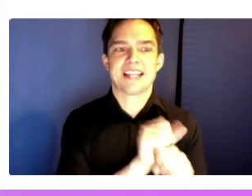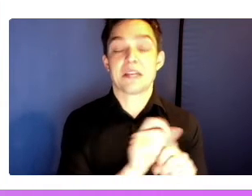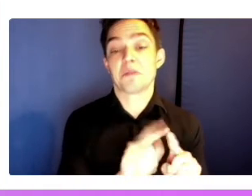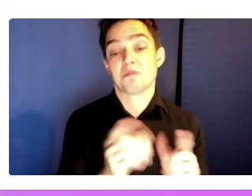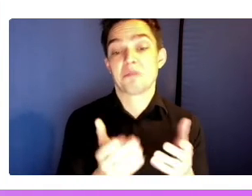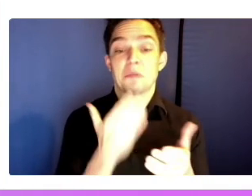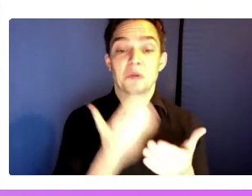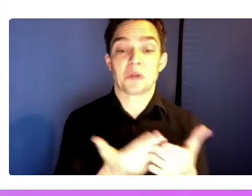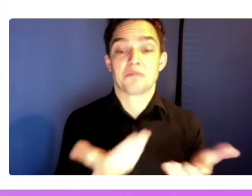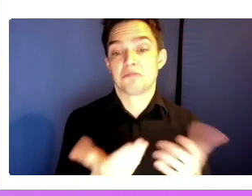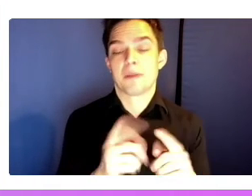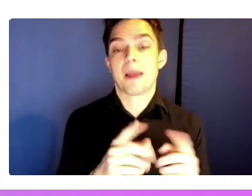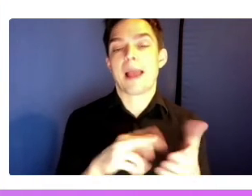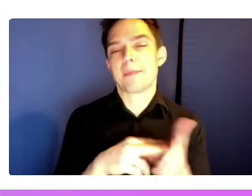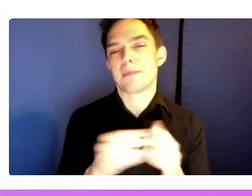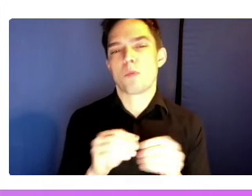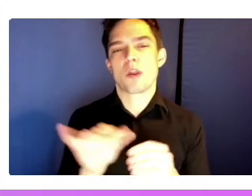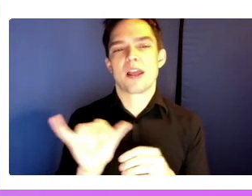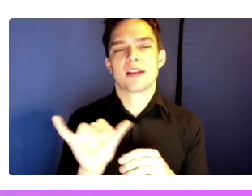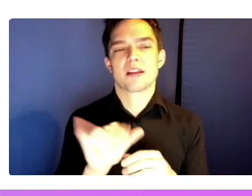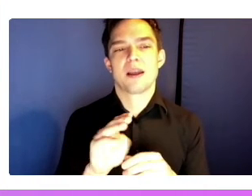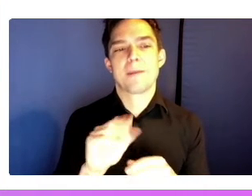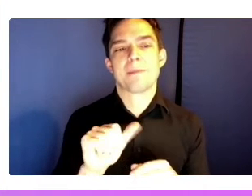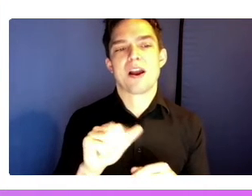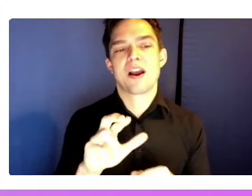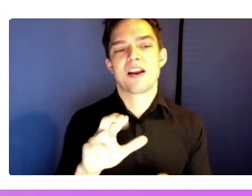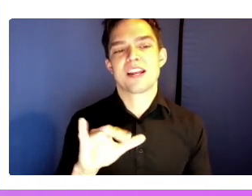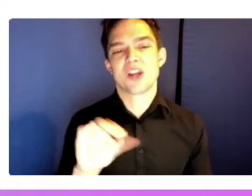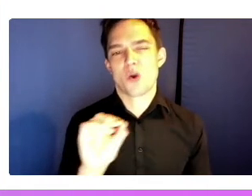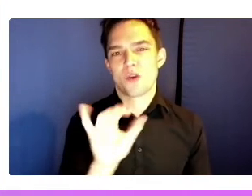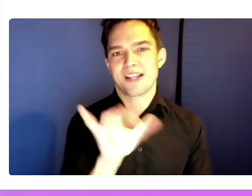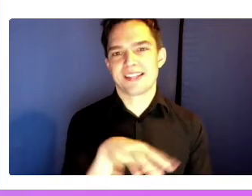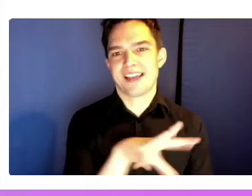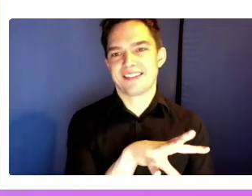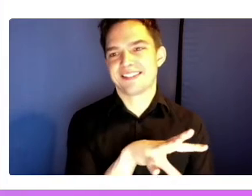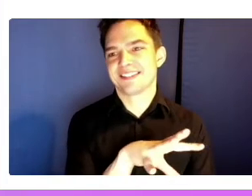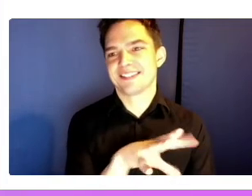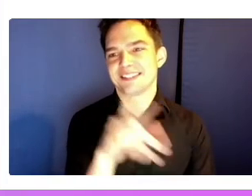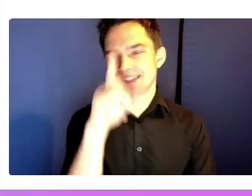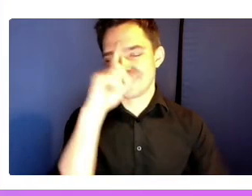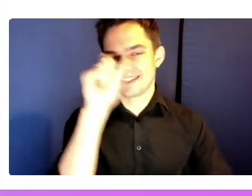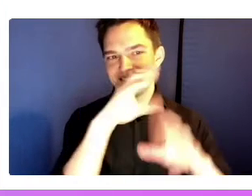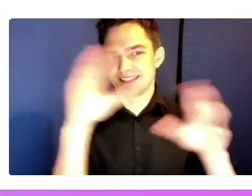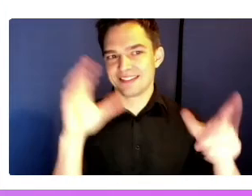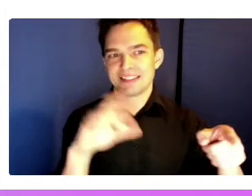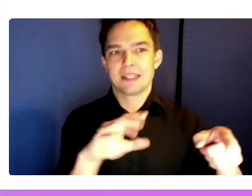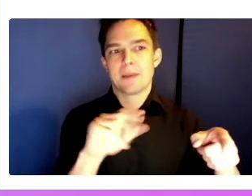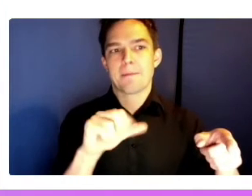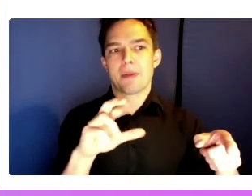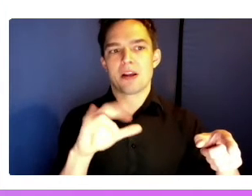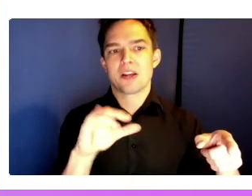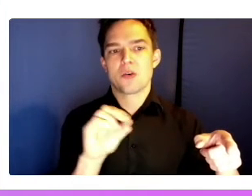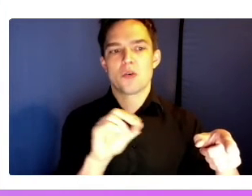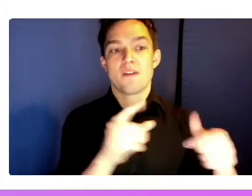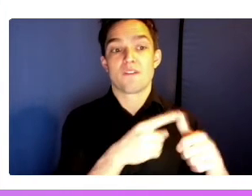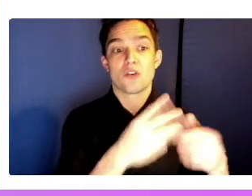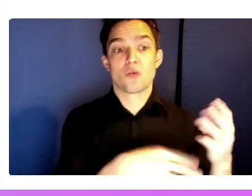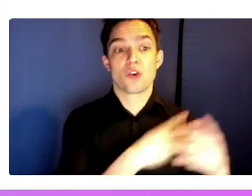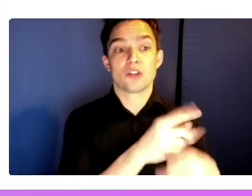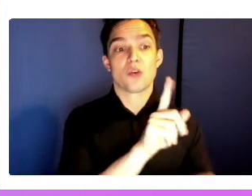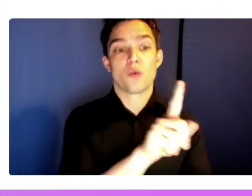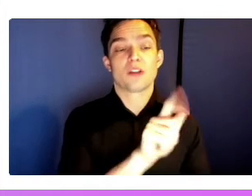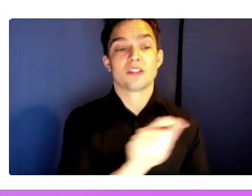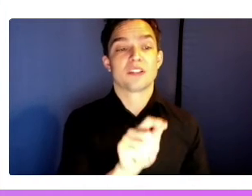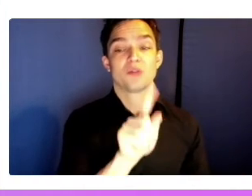good. What I mean is more like Mario. In Super Mario, the first world is relatively